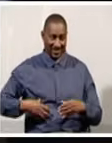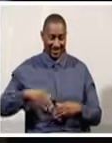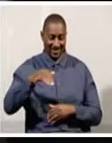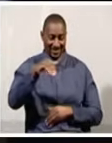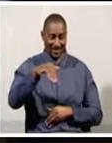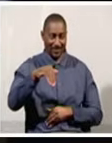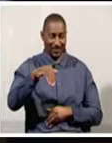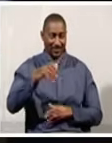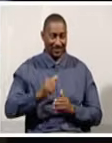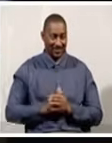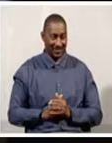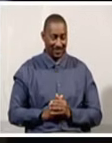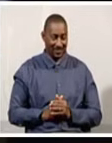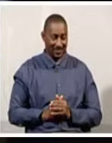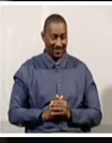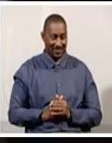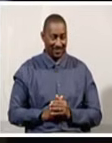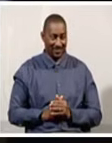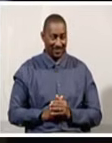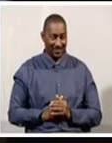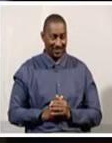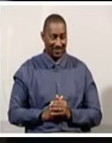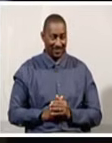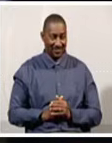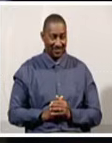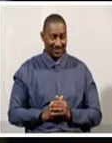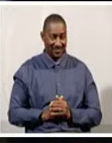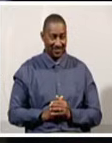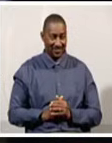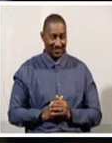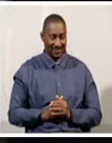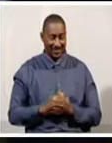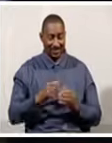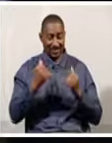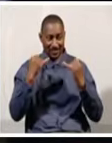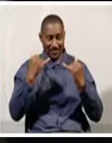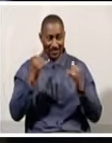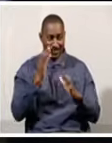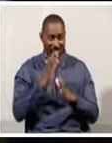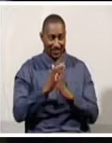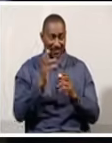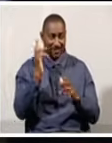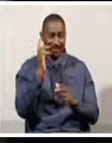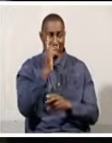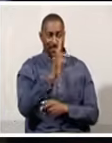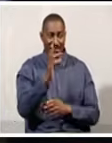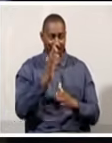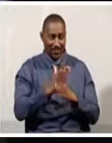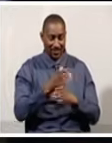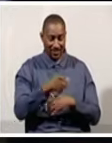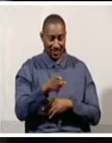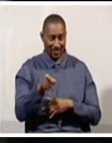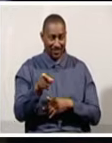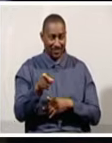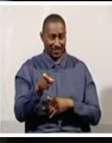with a welcoming by the president and a message to the employees and concluding remarks that were going to be made by